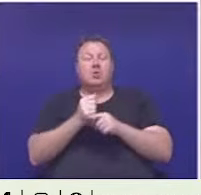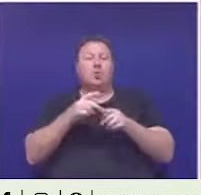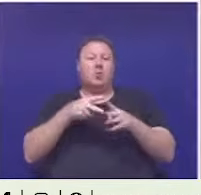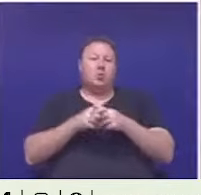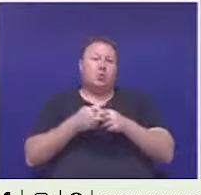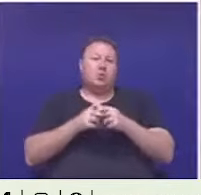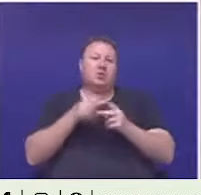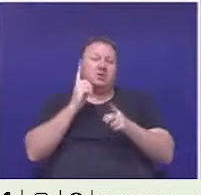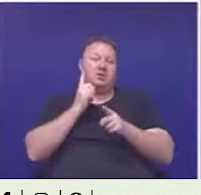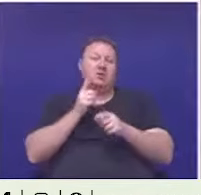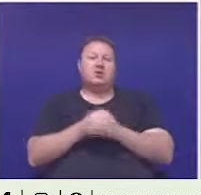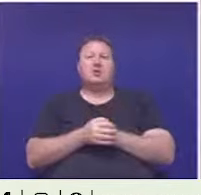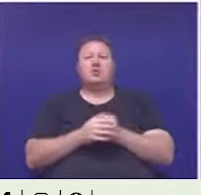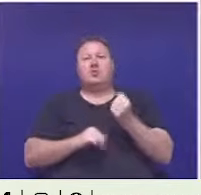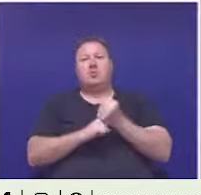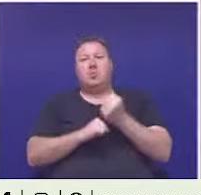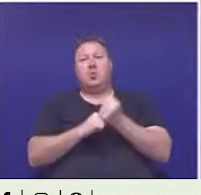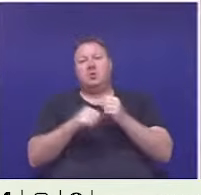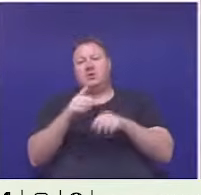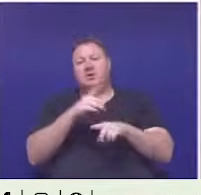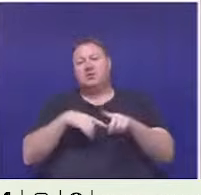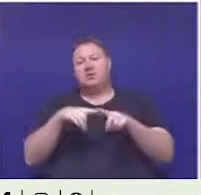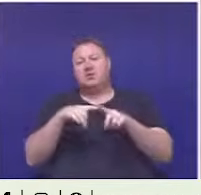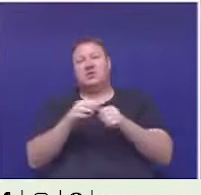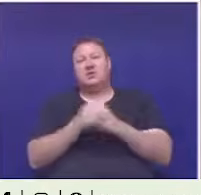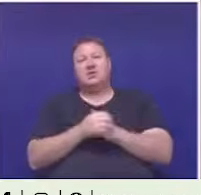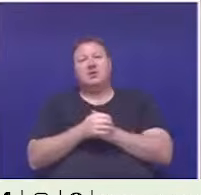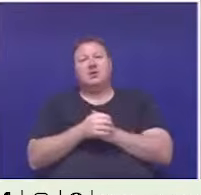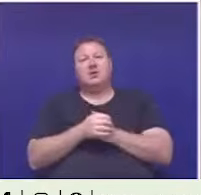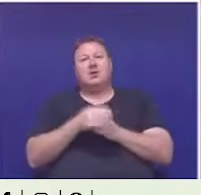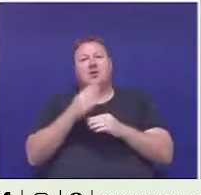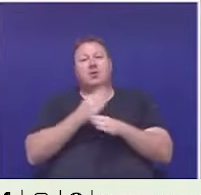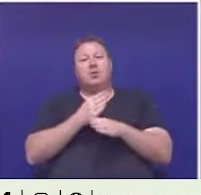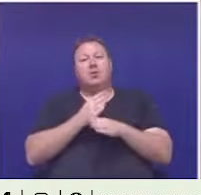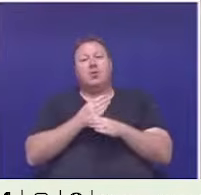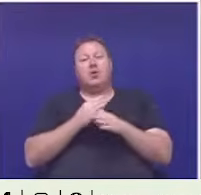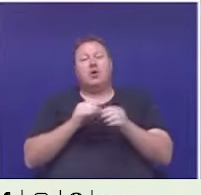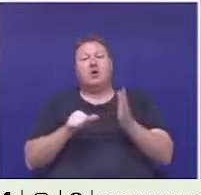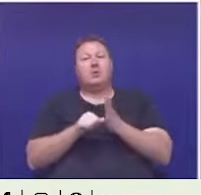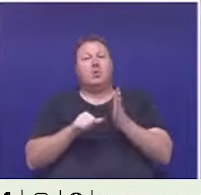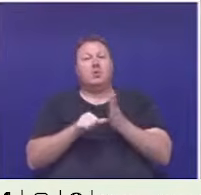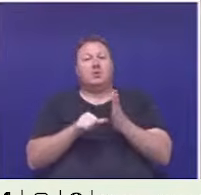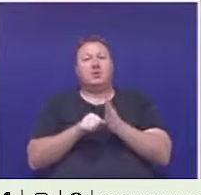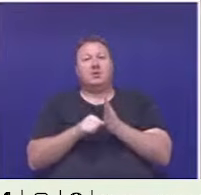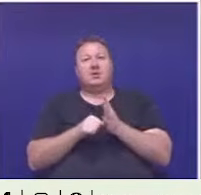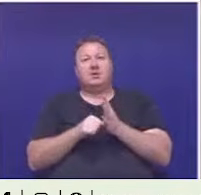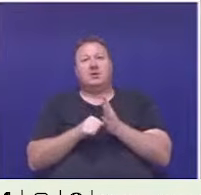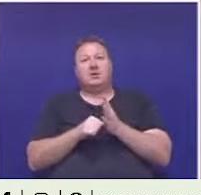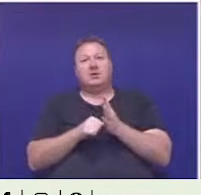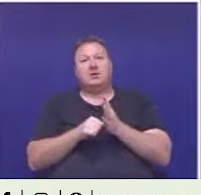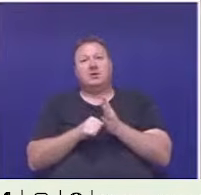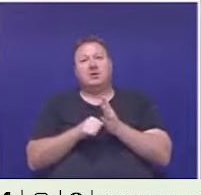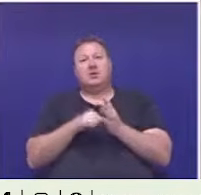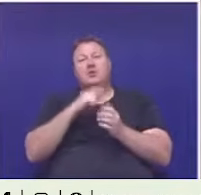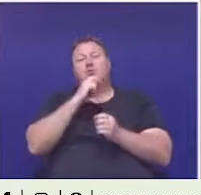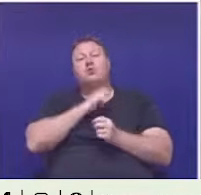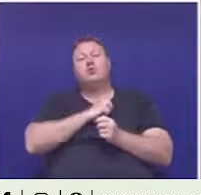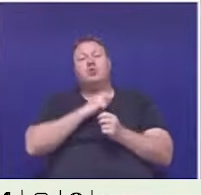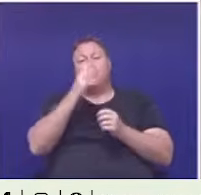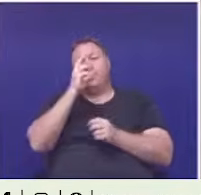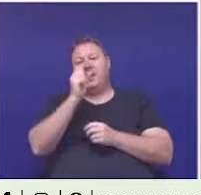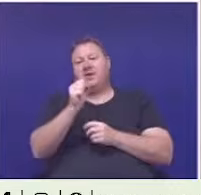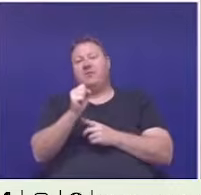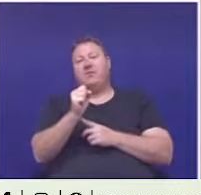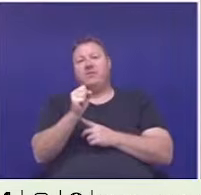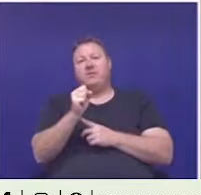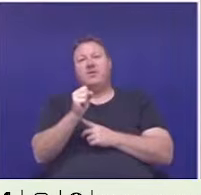and supports of districts. So this work is extremely important to me because I truly do believe that we are not